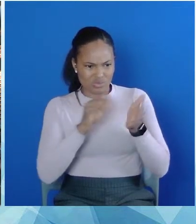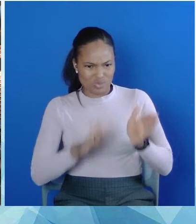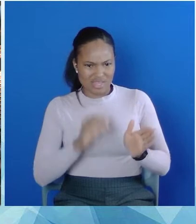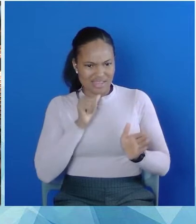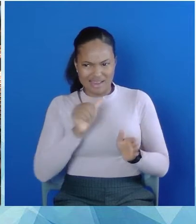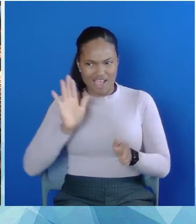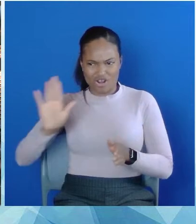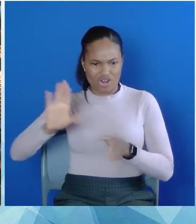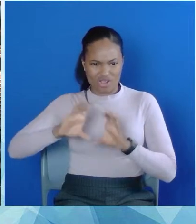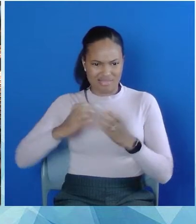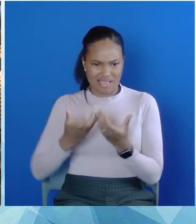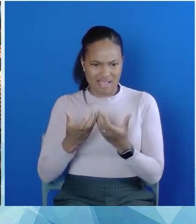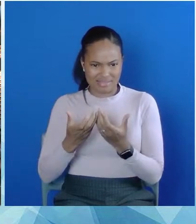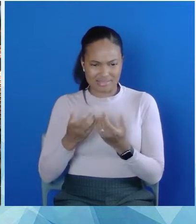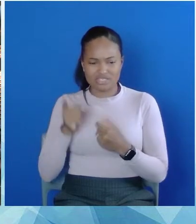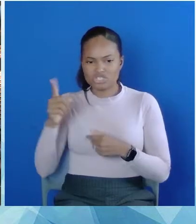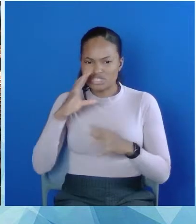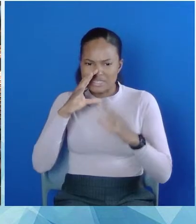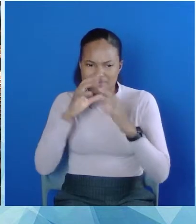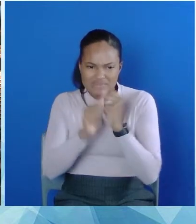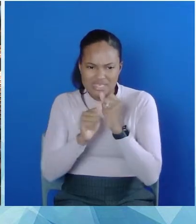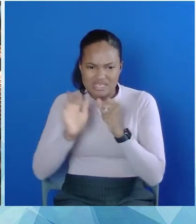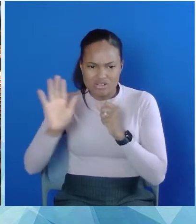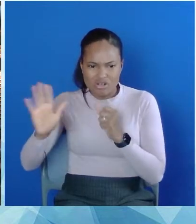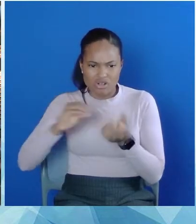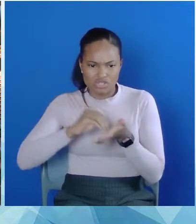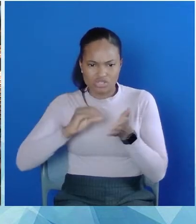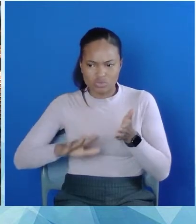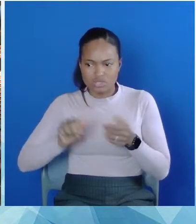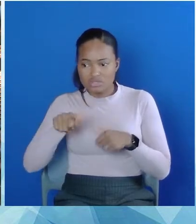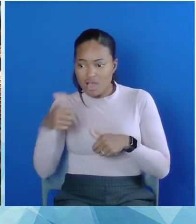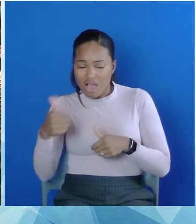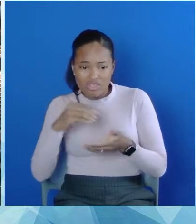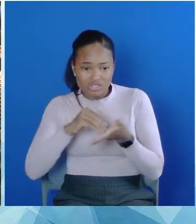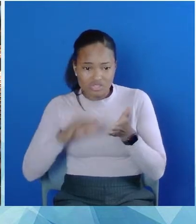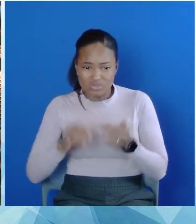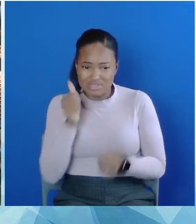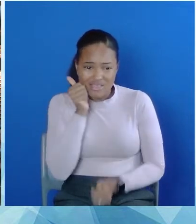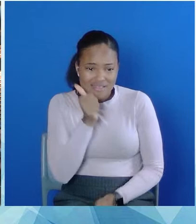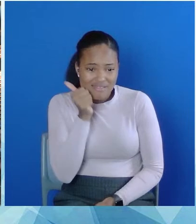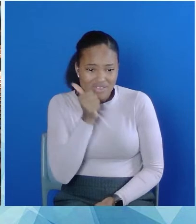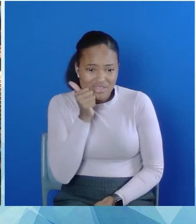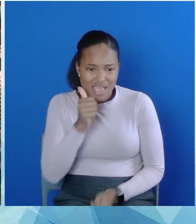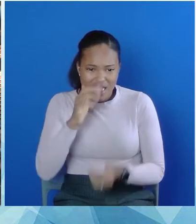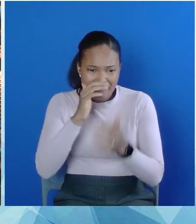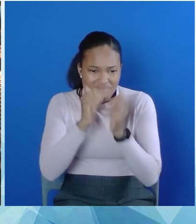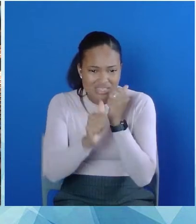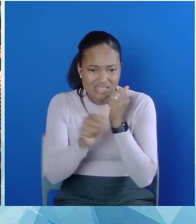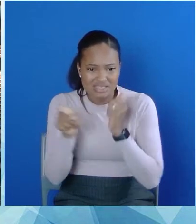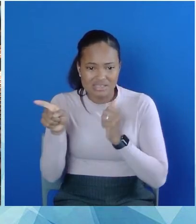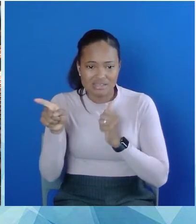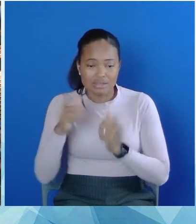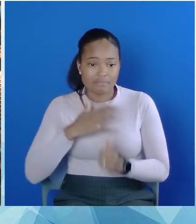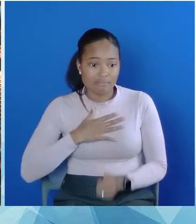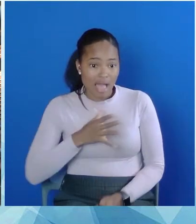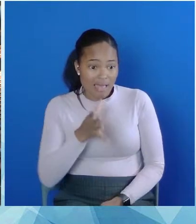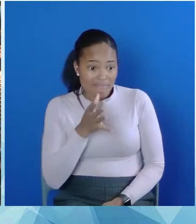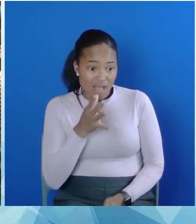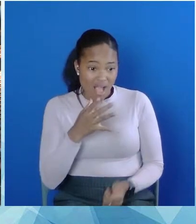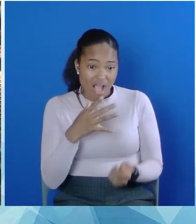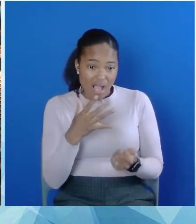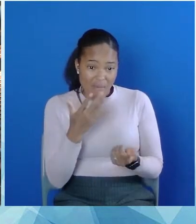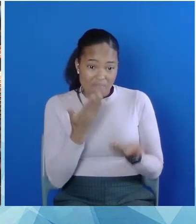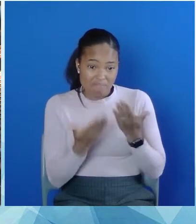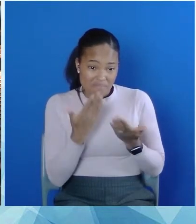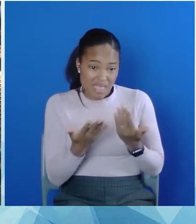She's mean to her students and to other students on campus every day. My mom has talked about pulling me out